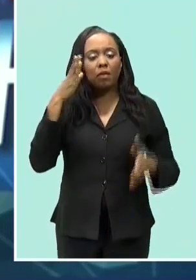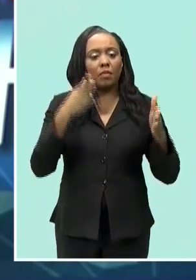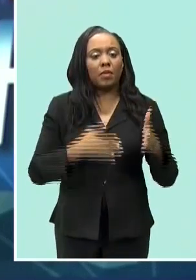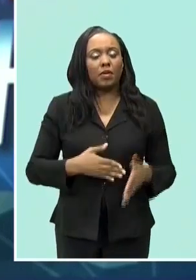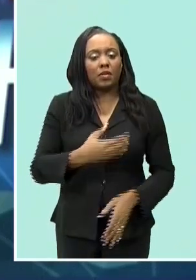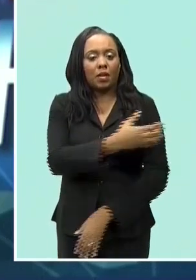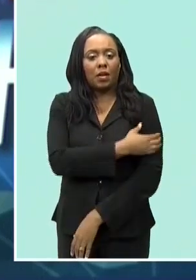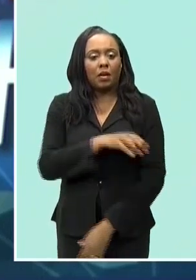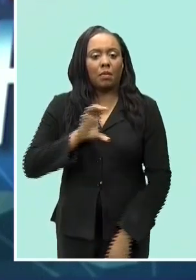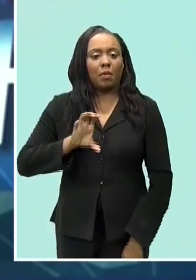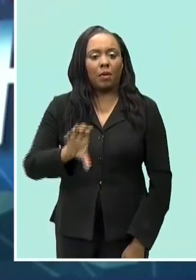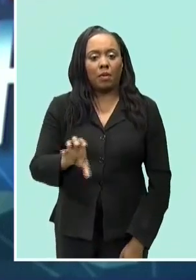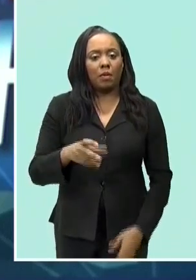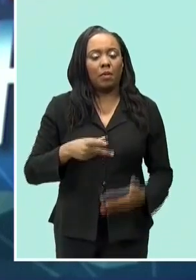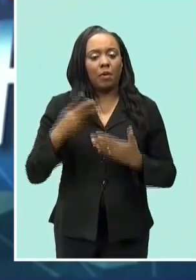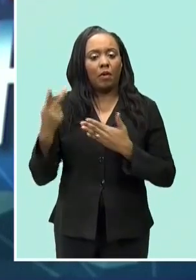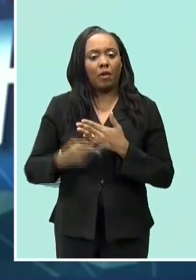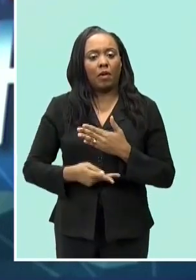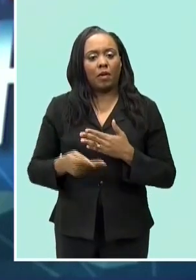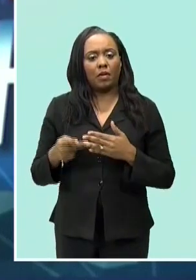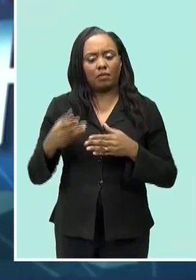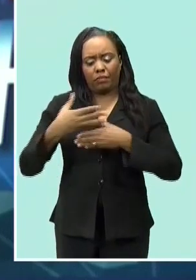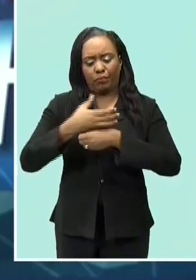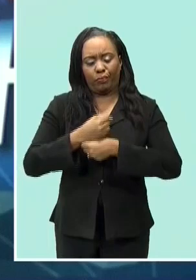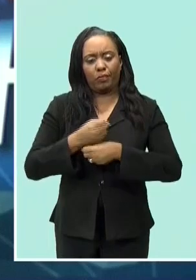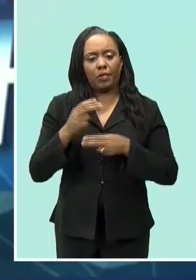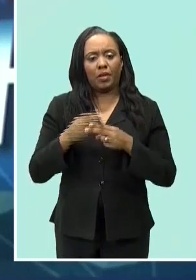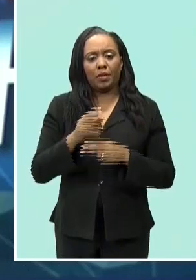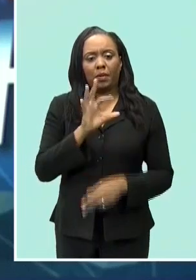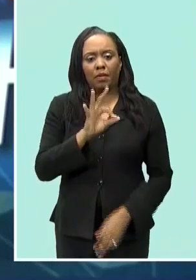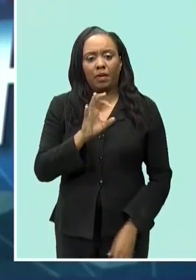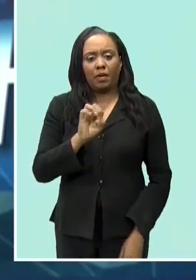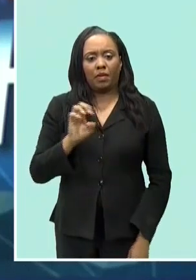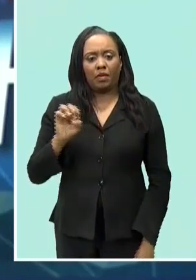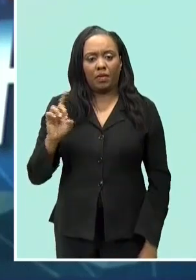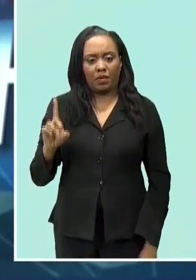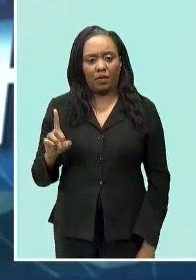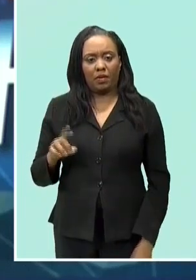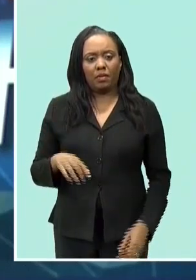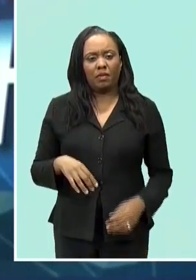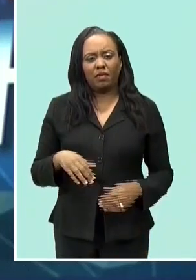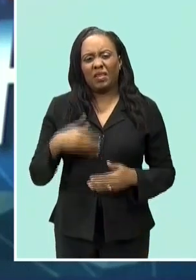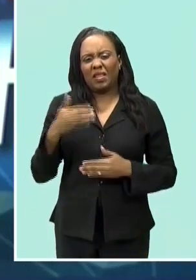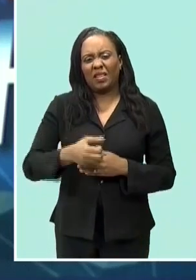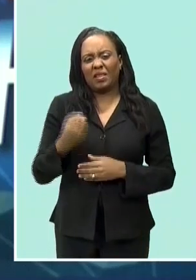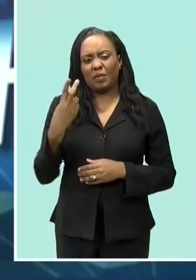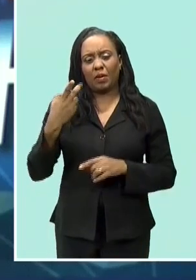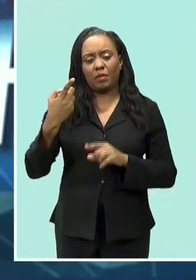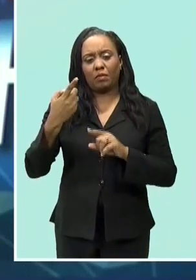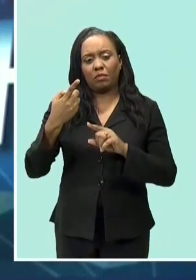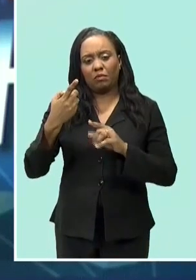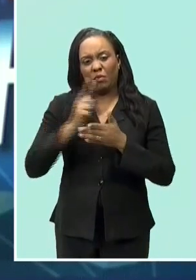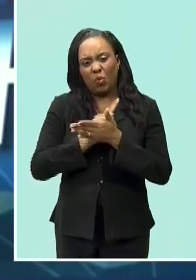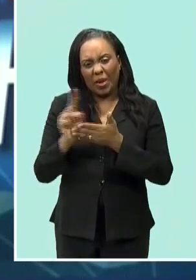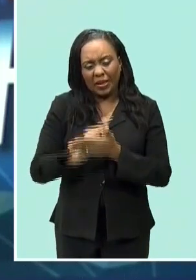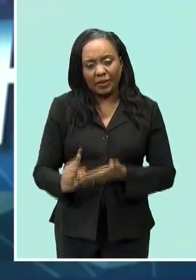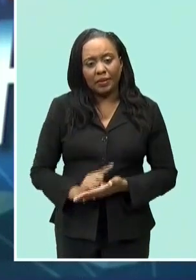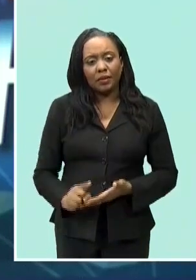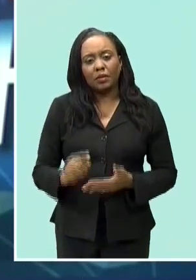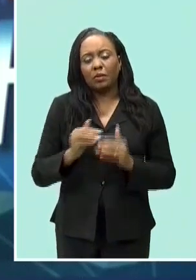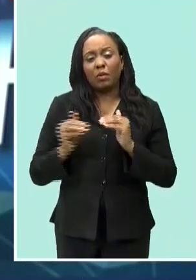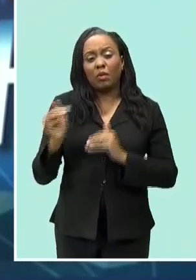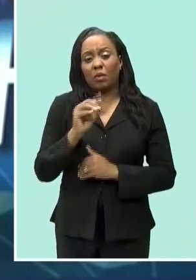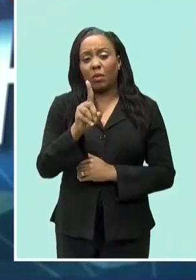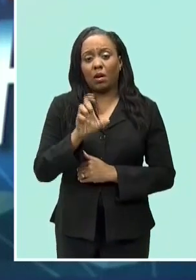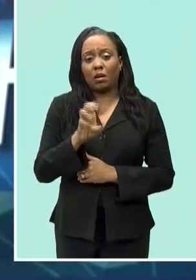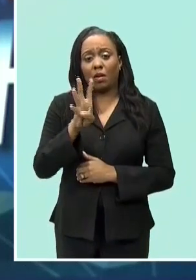has officially started training. Over the next 12 weeks, about 140 men and women will be taught a wide variety of farming techniques